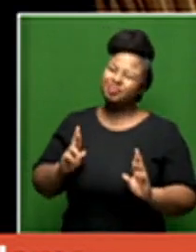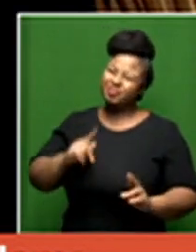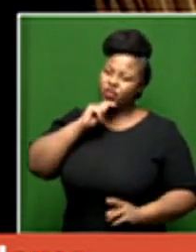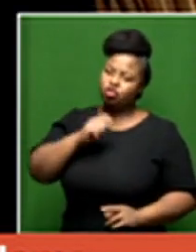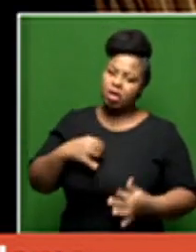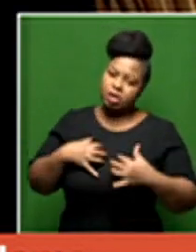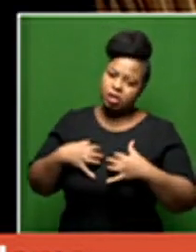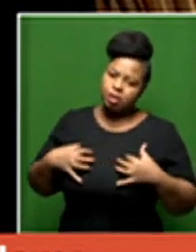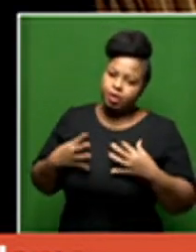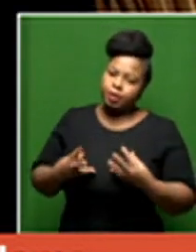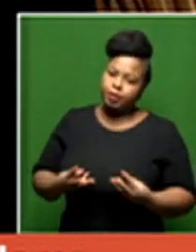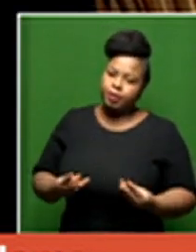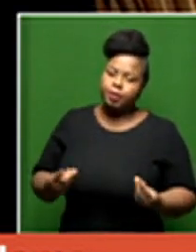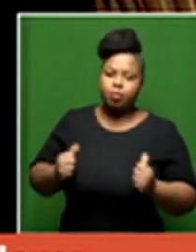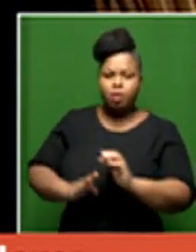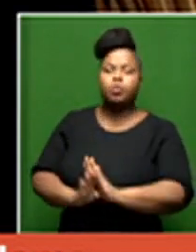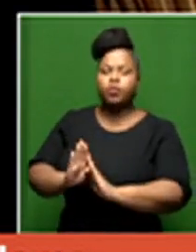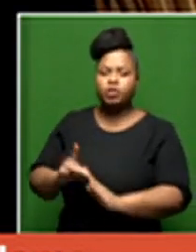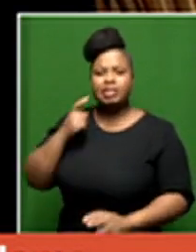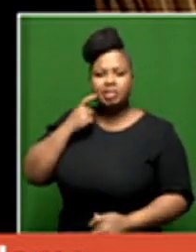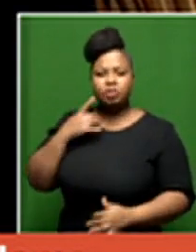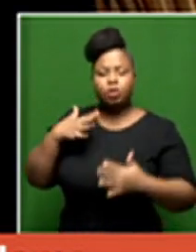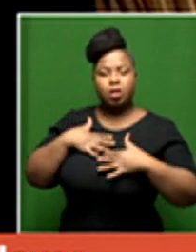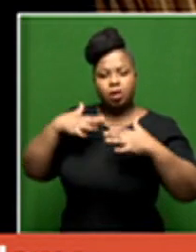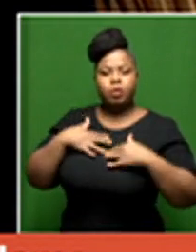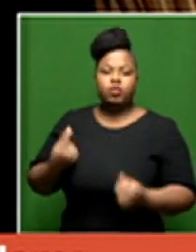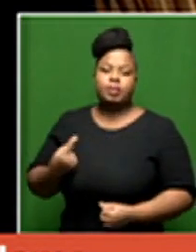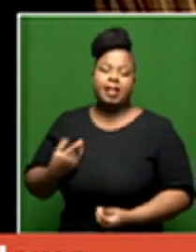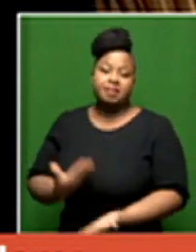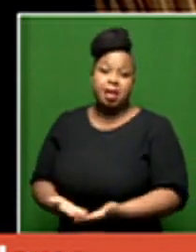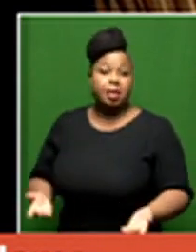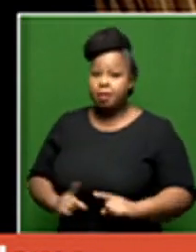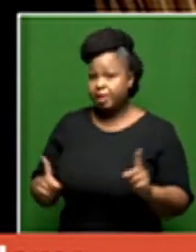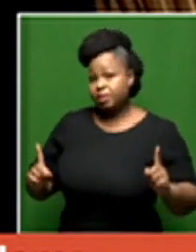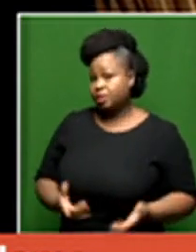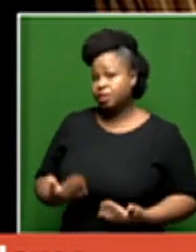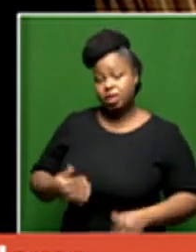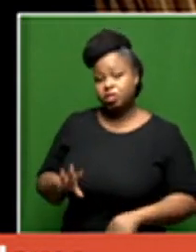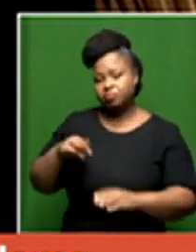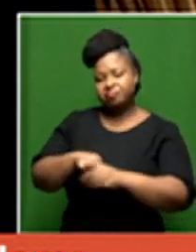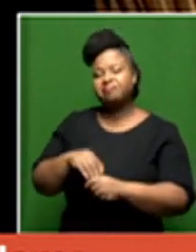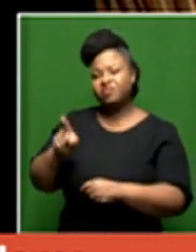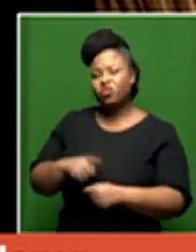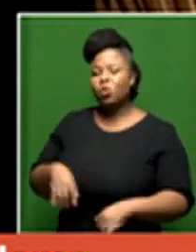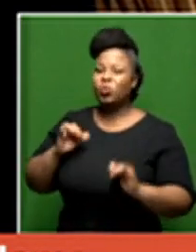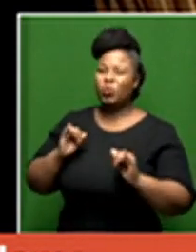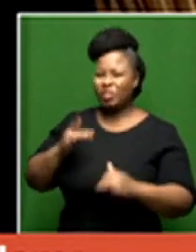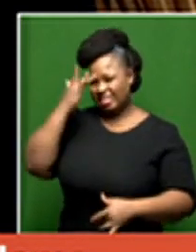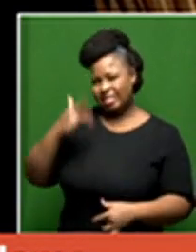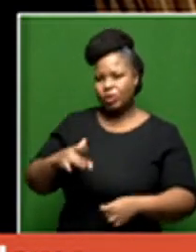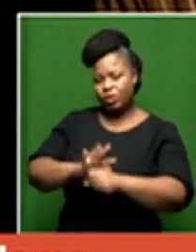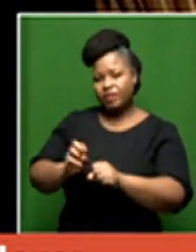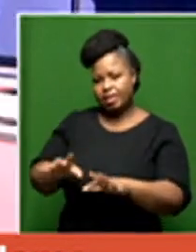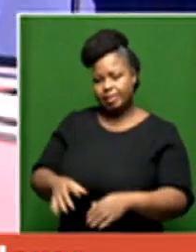the lungs will slowly improve so that we can use less and less oxygen. But that's par for the course for a severe COVID infection.